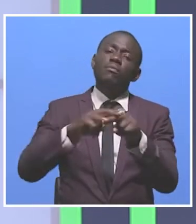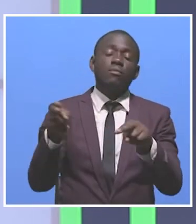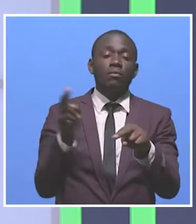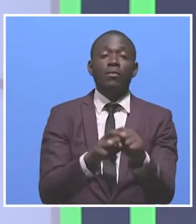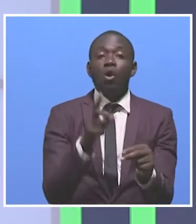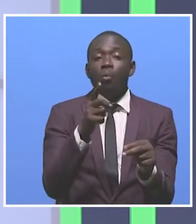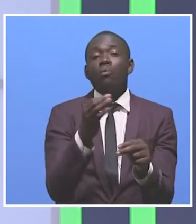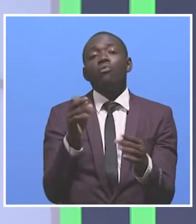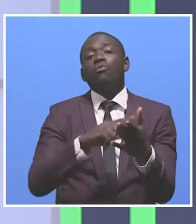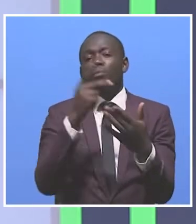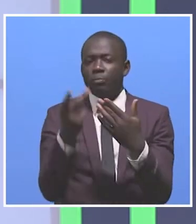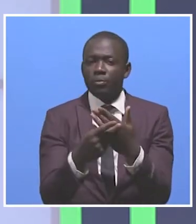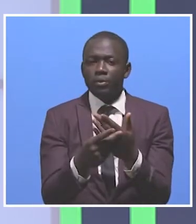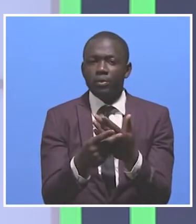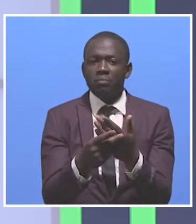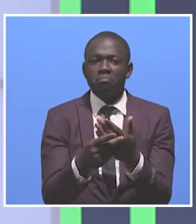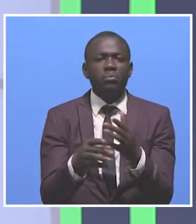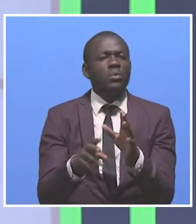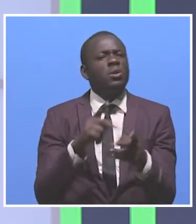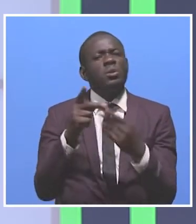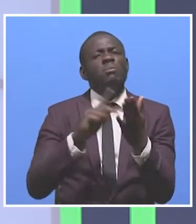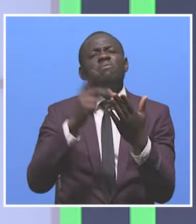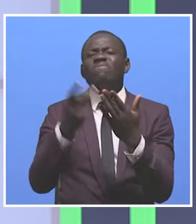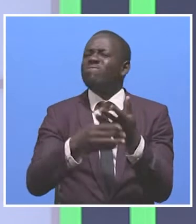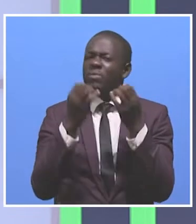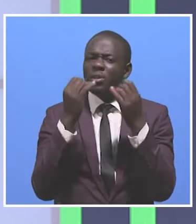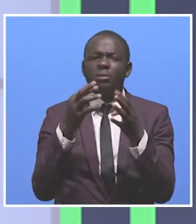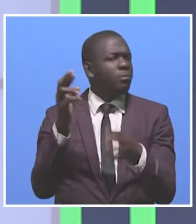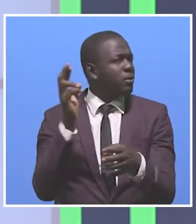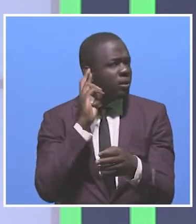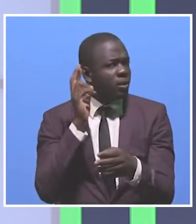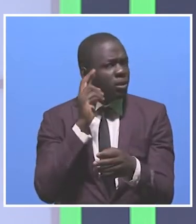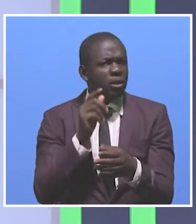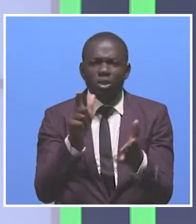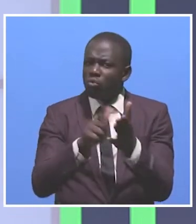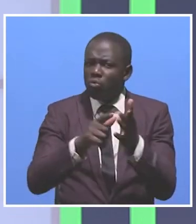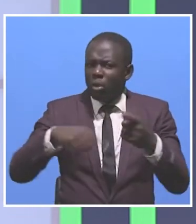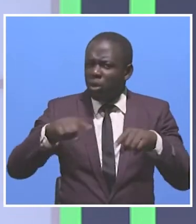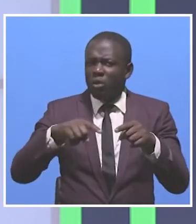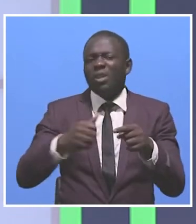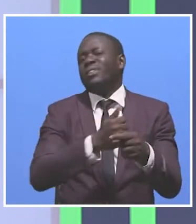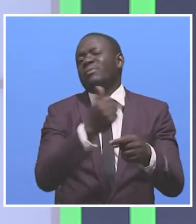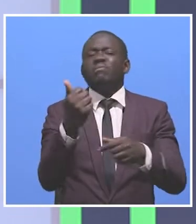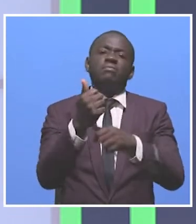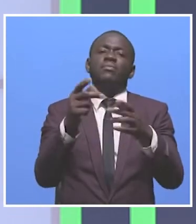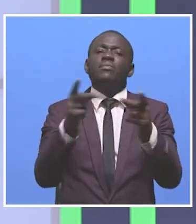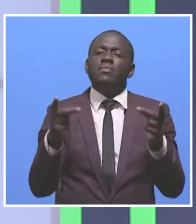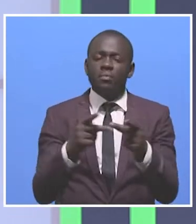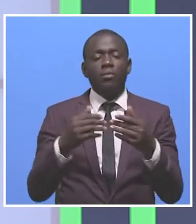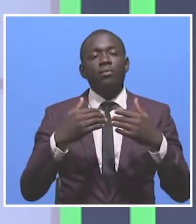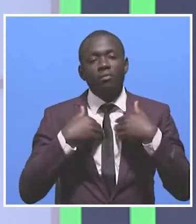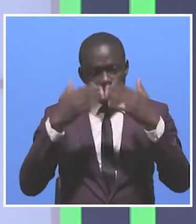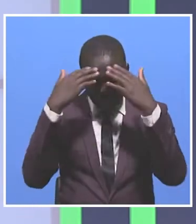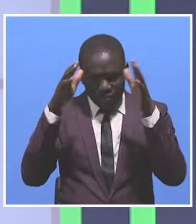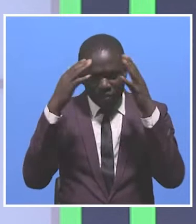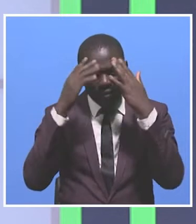There are many radio programs, not just in Lusaka, even in other places. Let us not forget